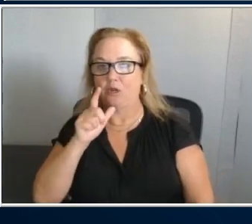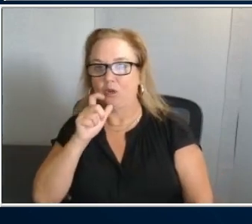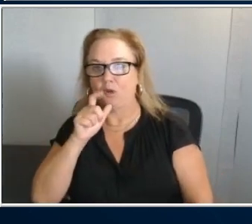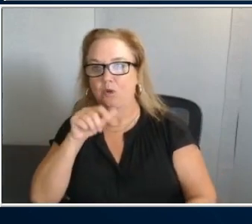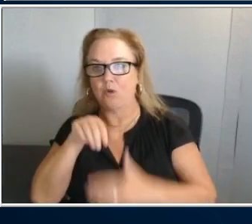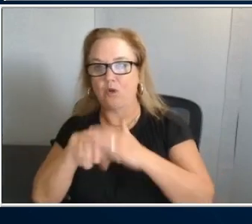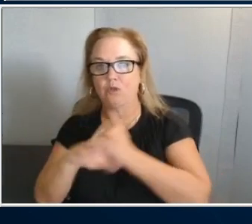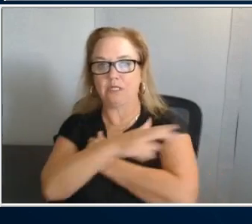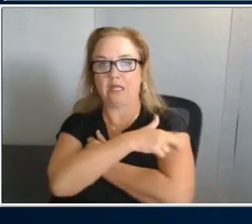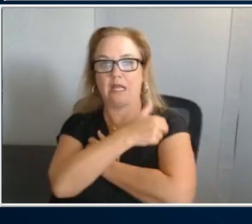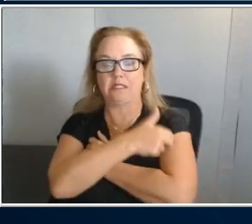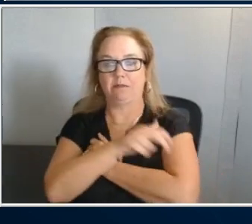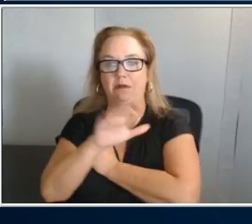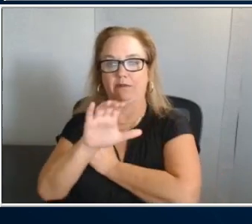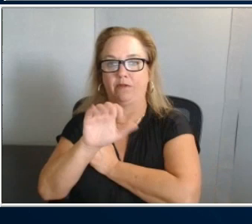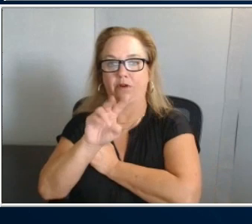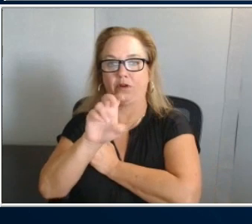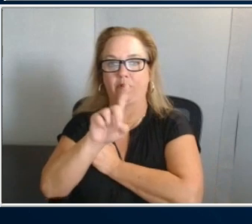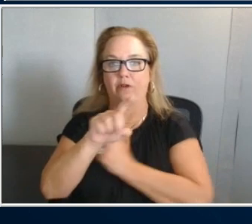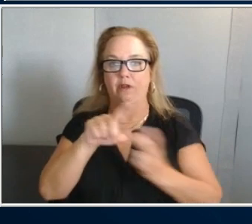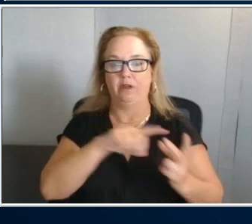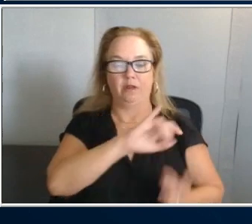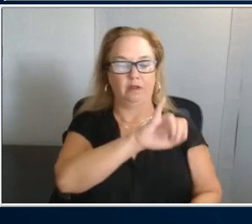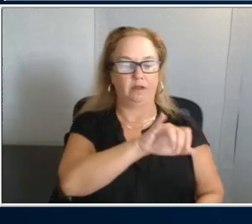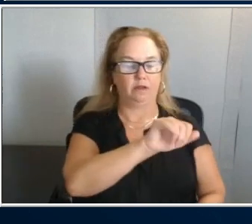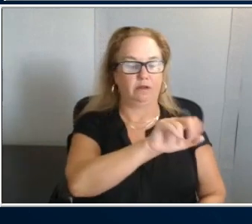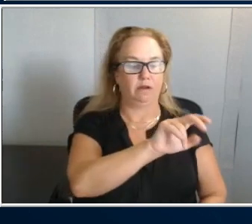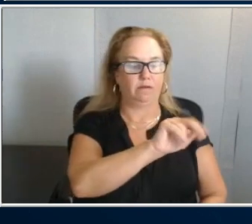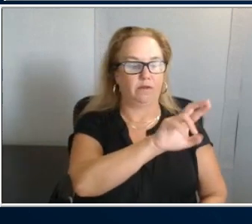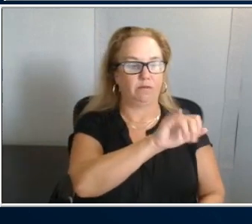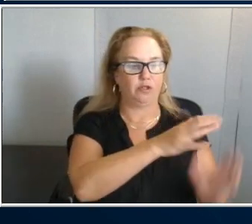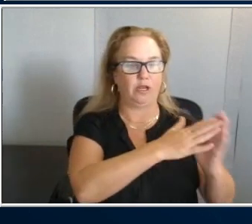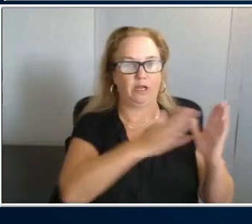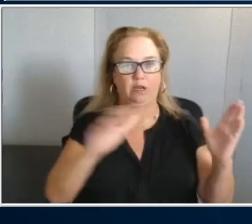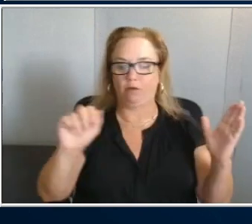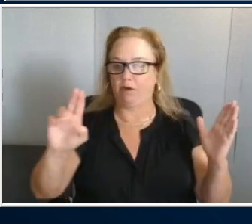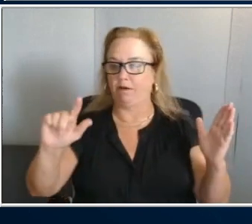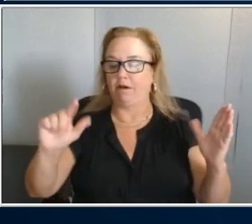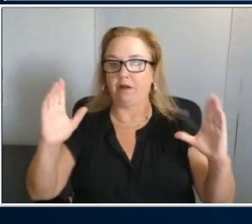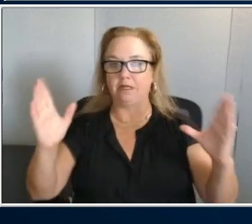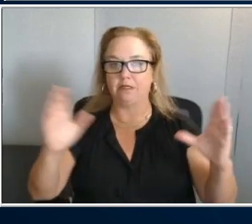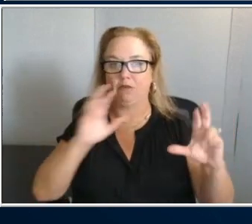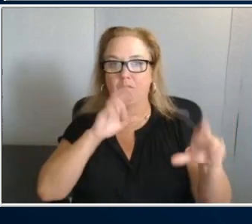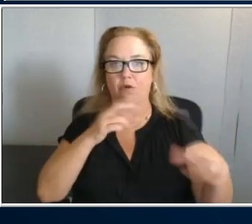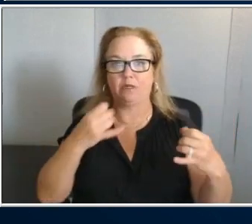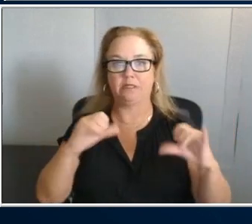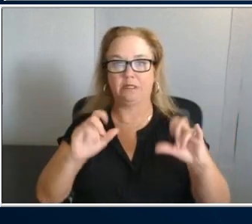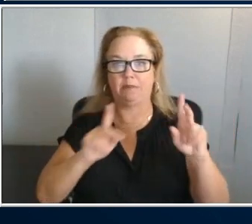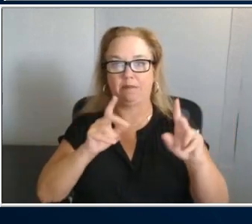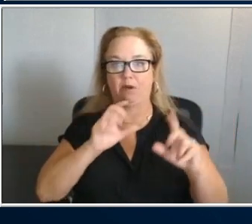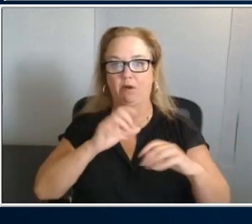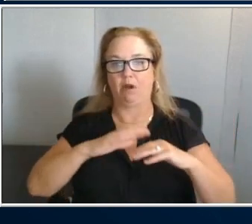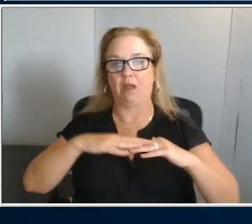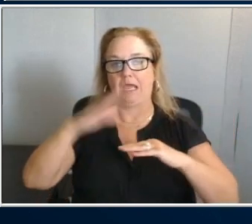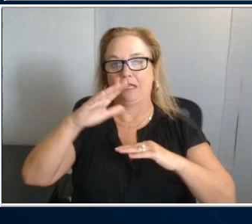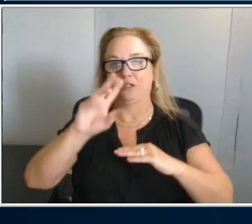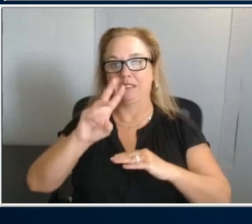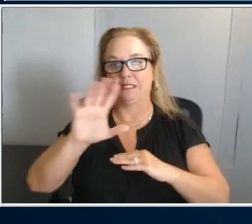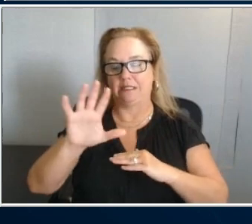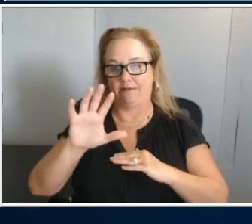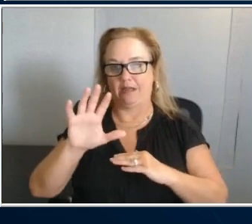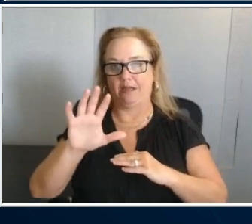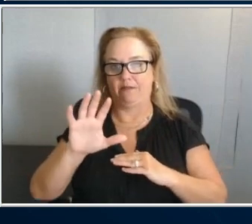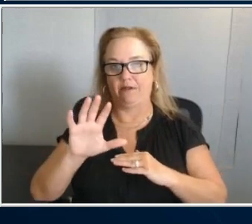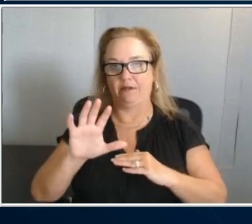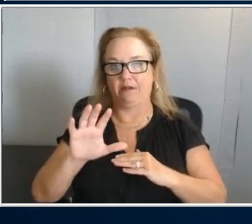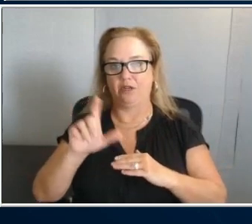for COVID. And from January to August of this year, the report found it's still people who are older than 65 who end up